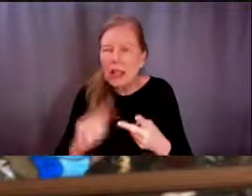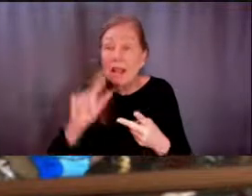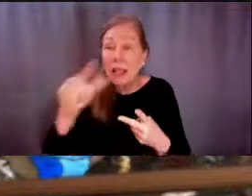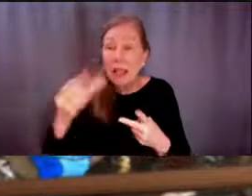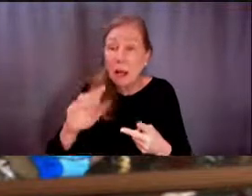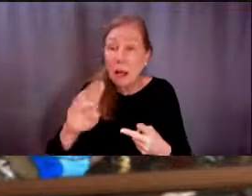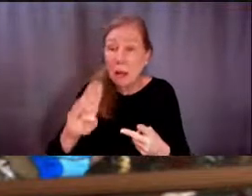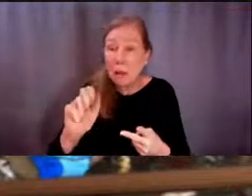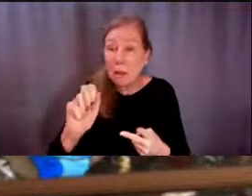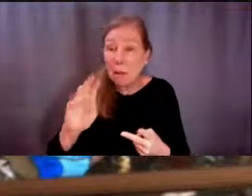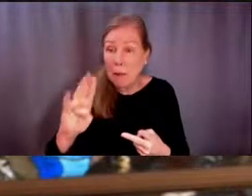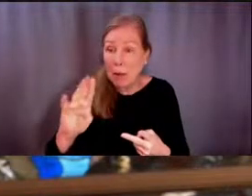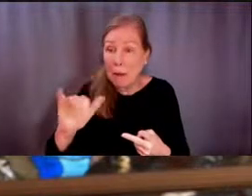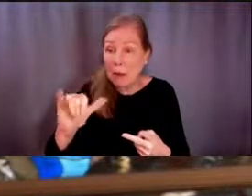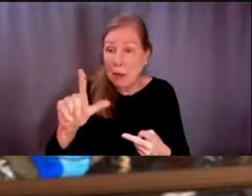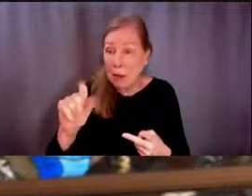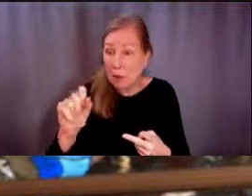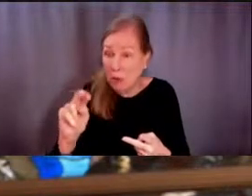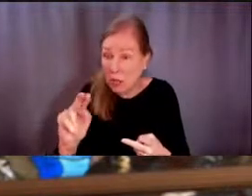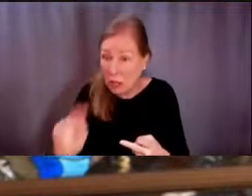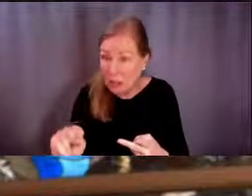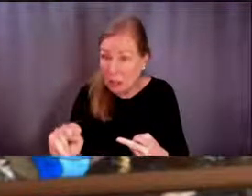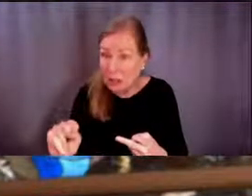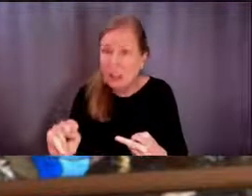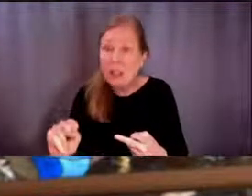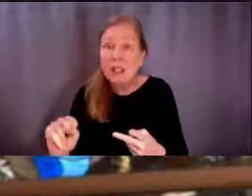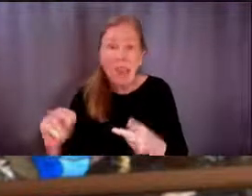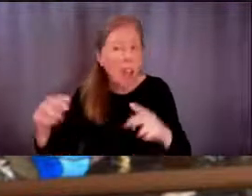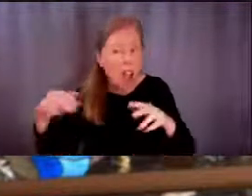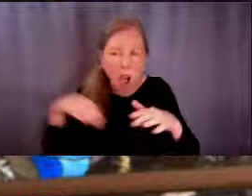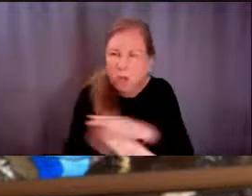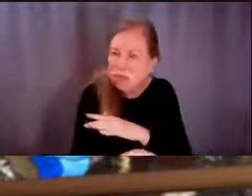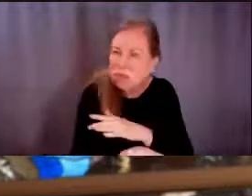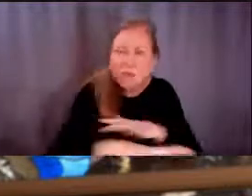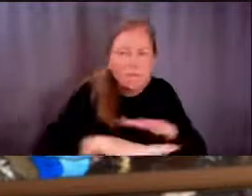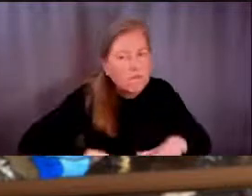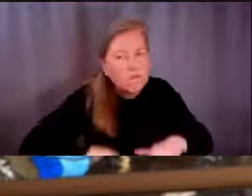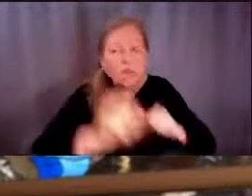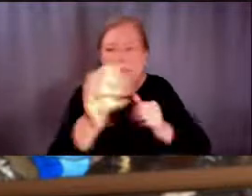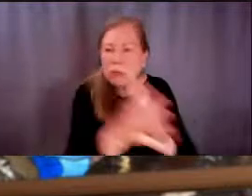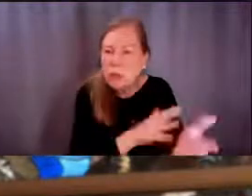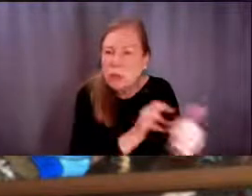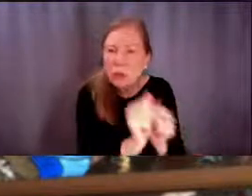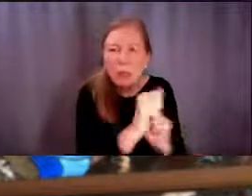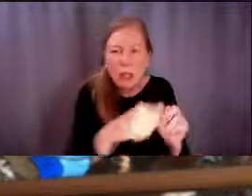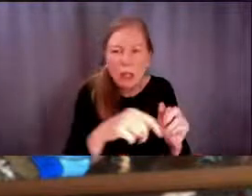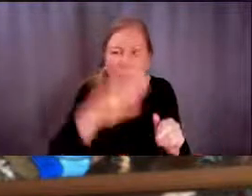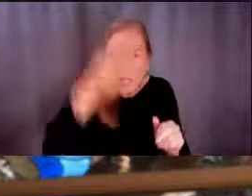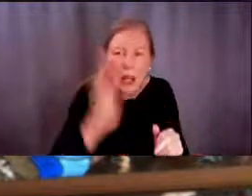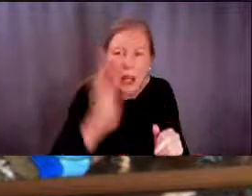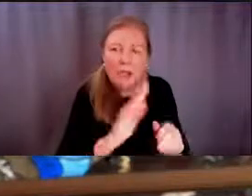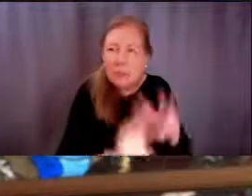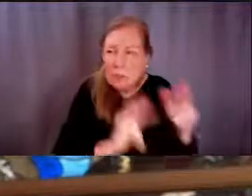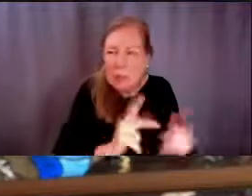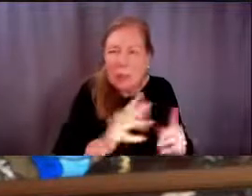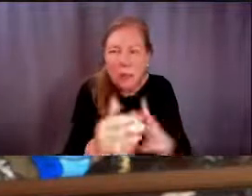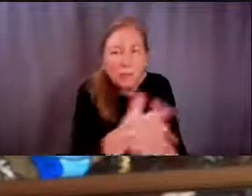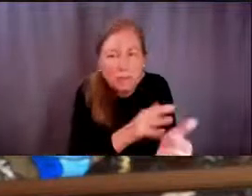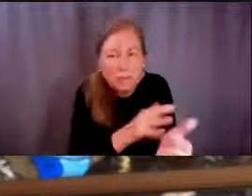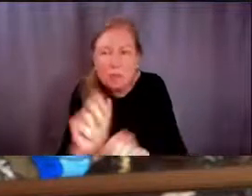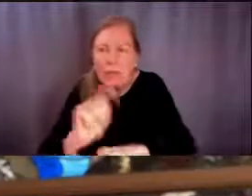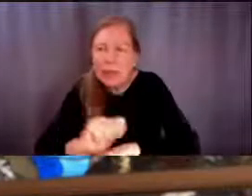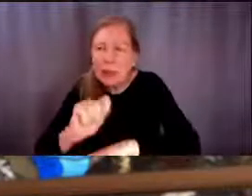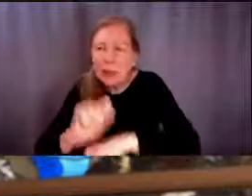and defeated God's people. The temple was destroyed. The people were shipped out and deported from their own land.